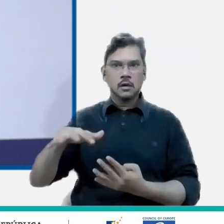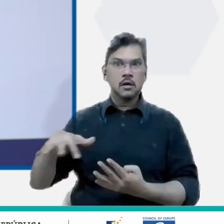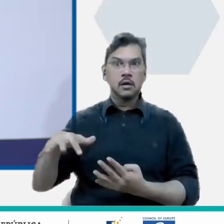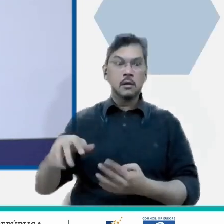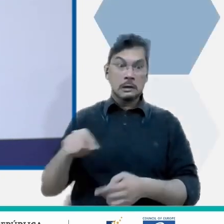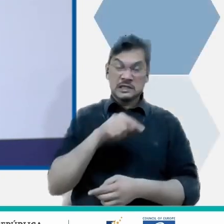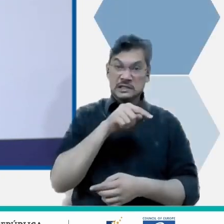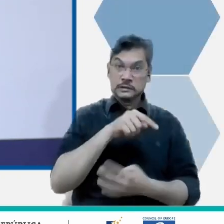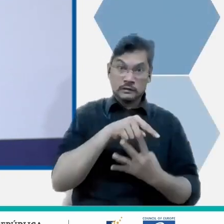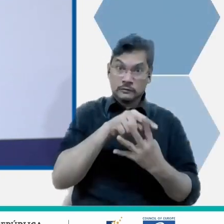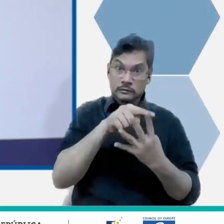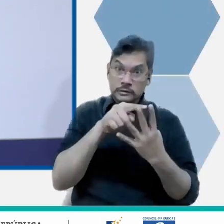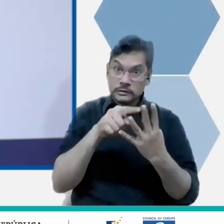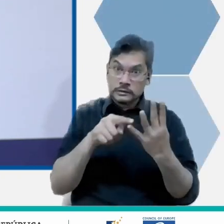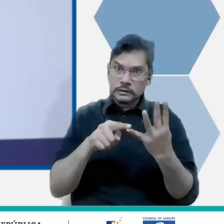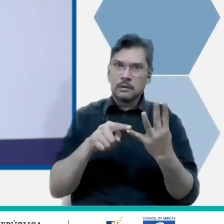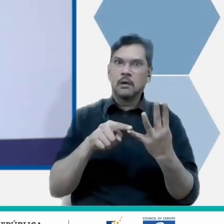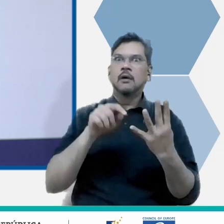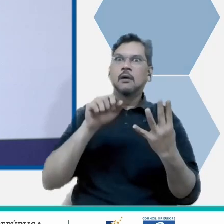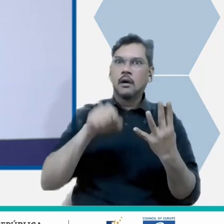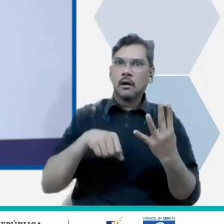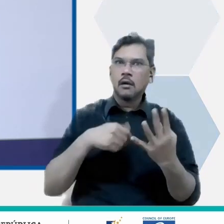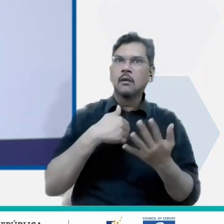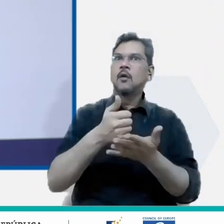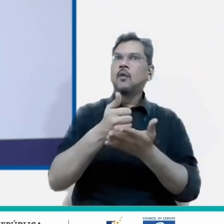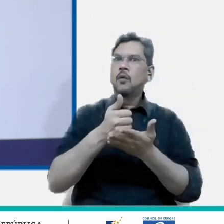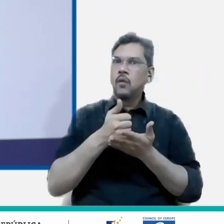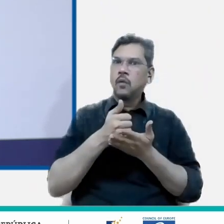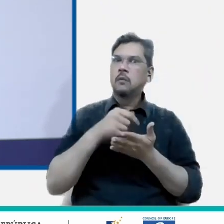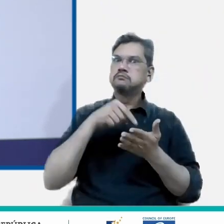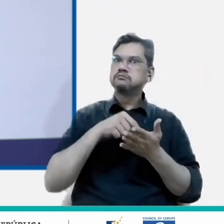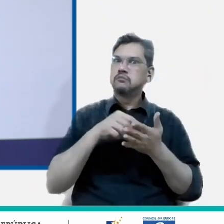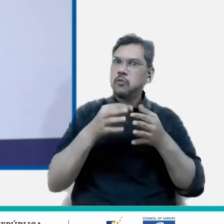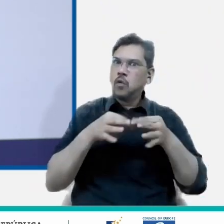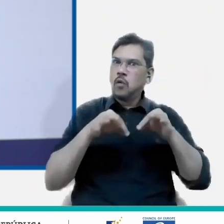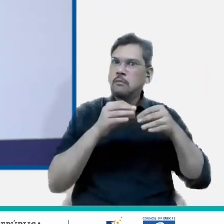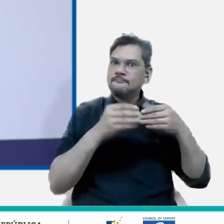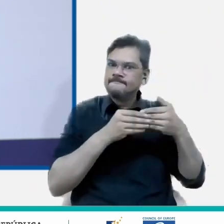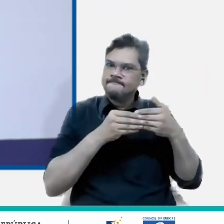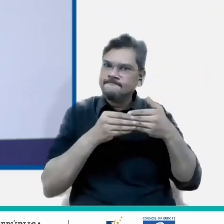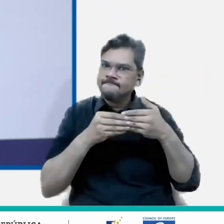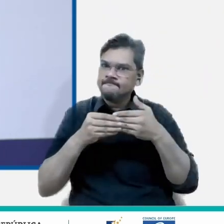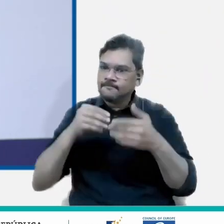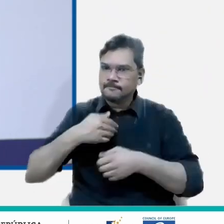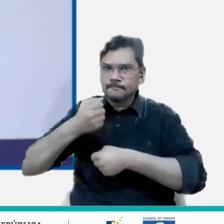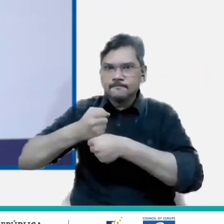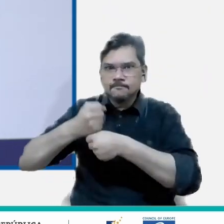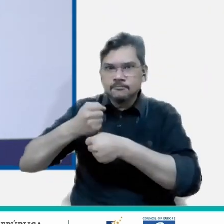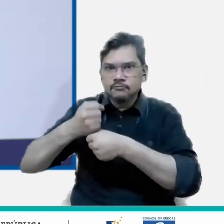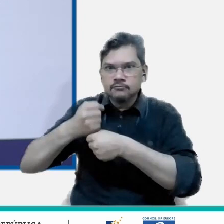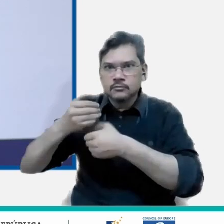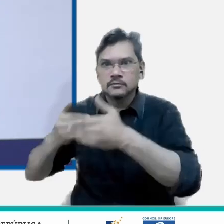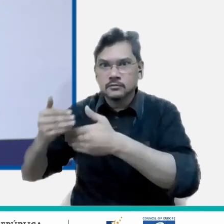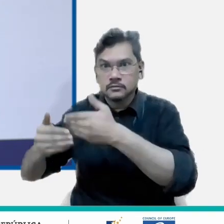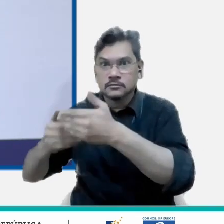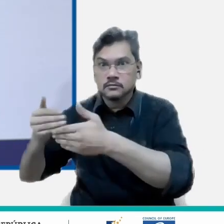leading to implementation of the Sendai priorities. And these priority areas are understanding and